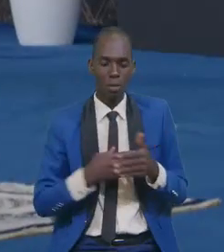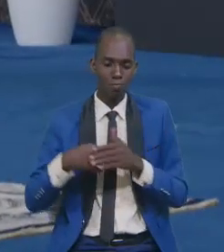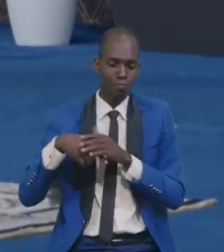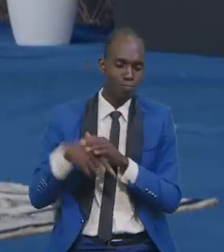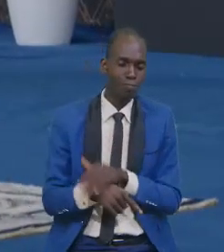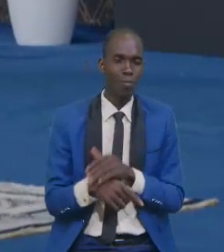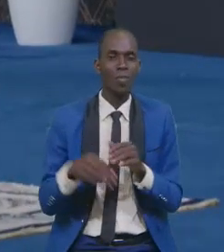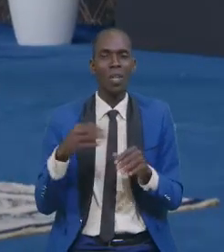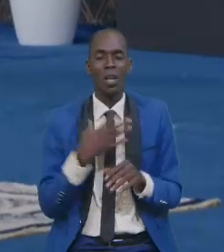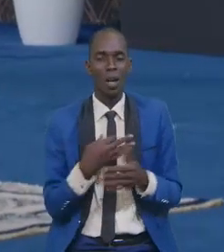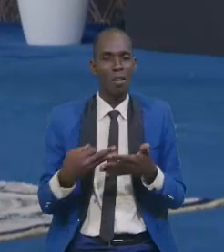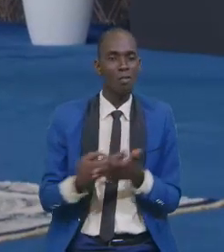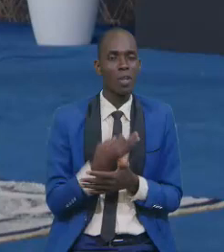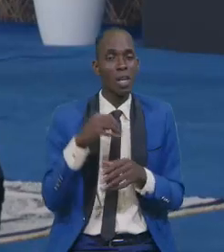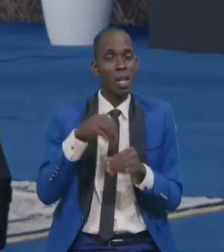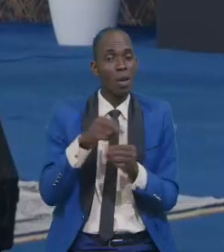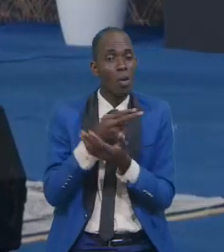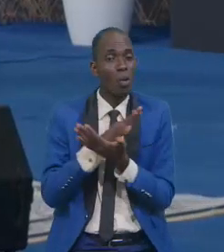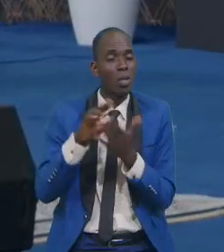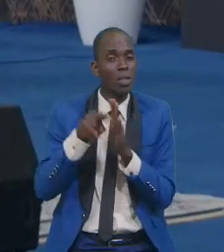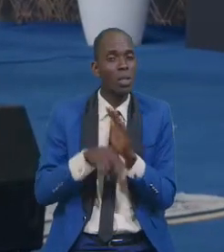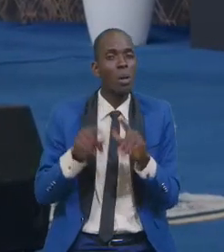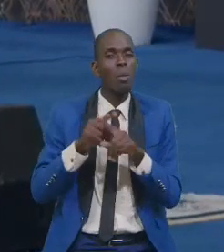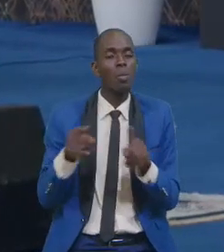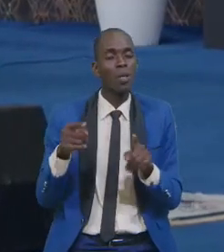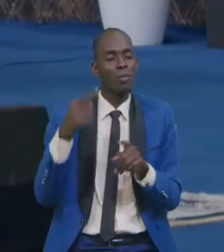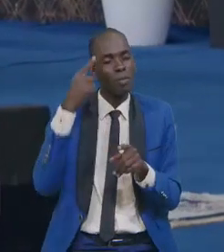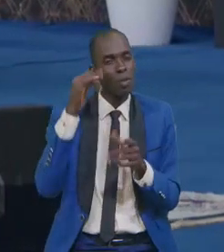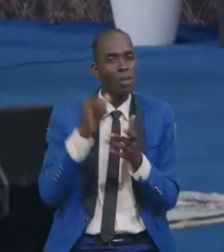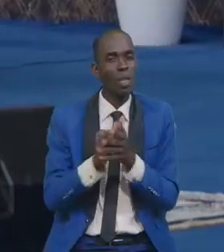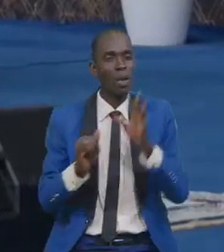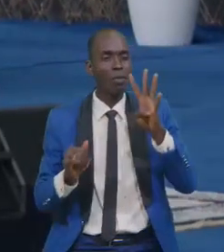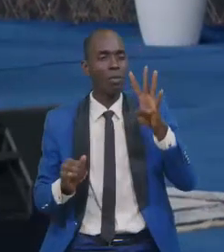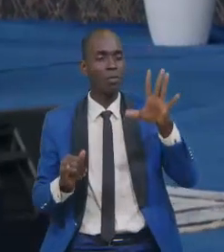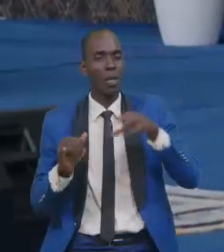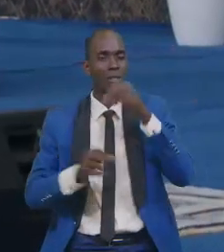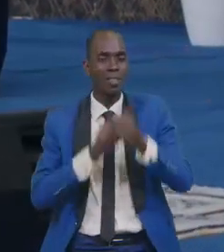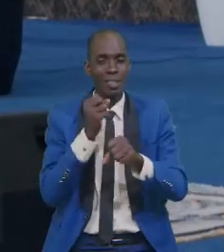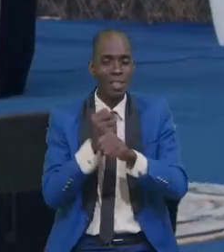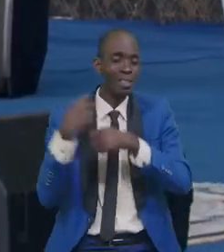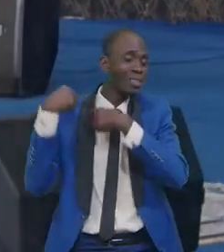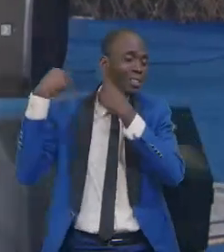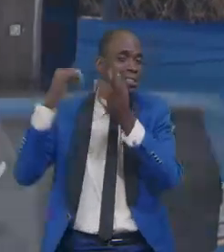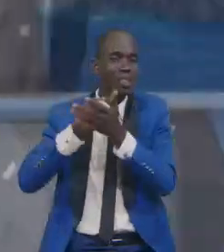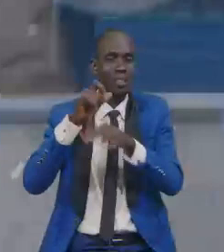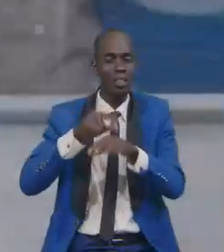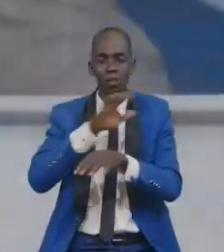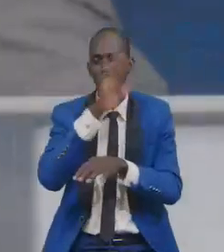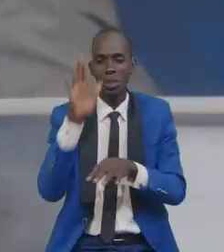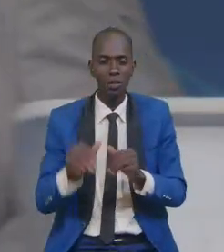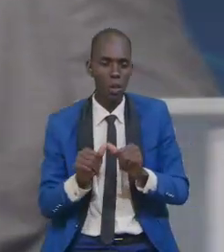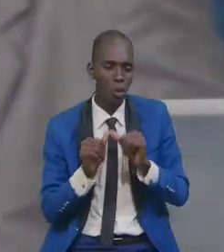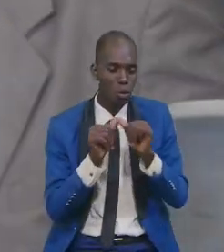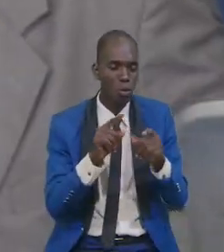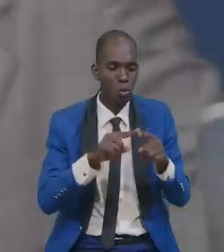in holiness. But since those 45 years now, you have not continued refreshing your